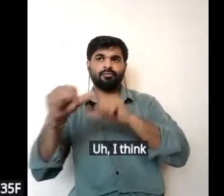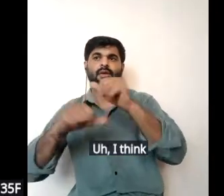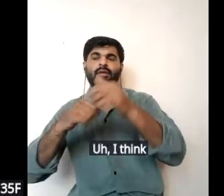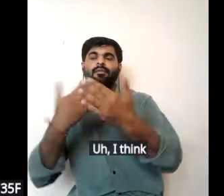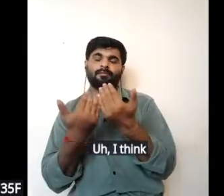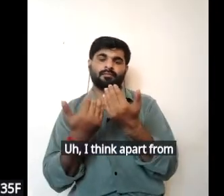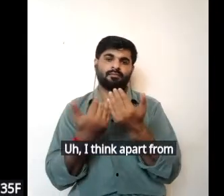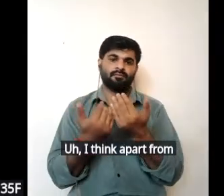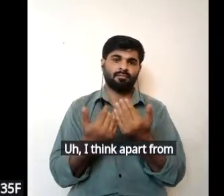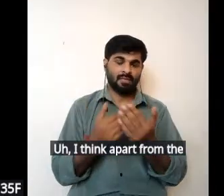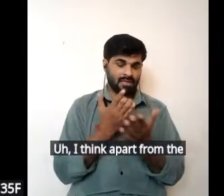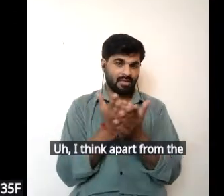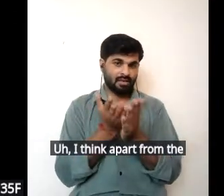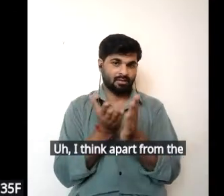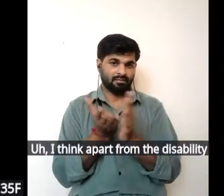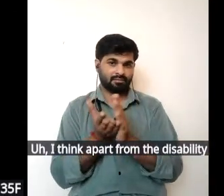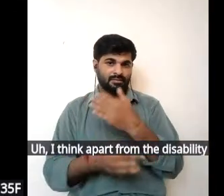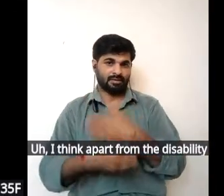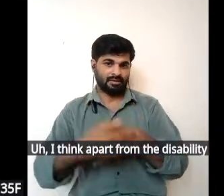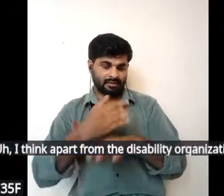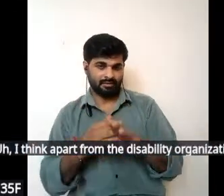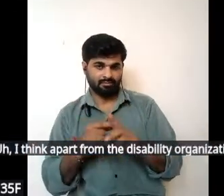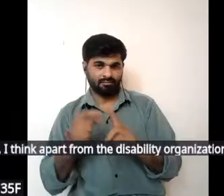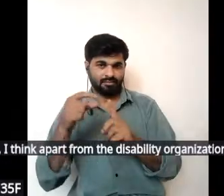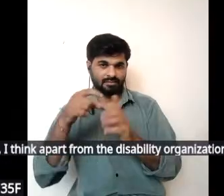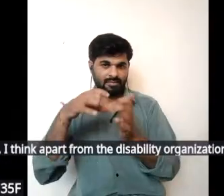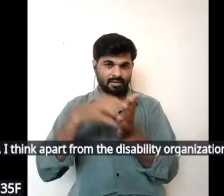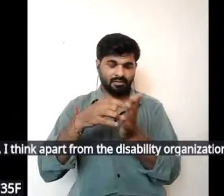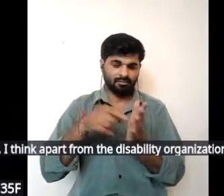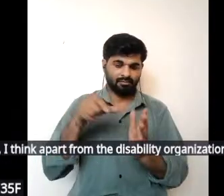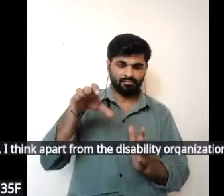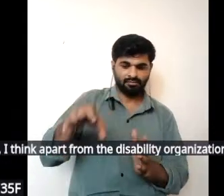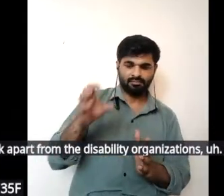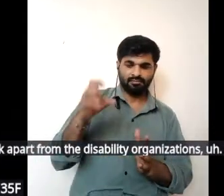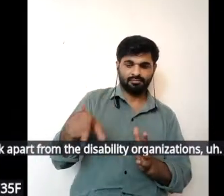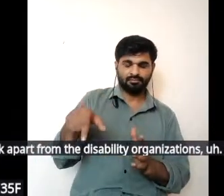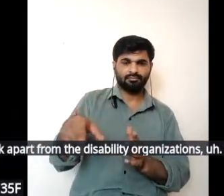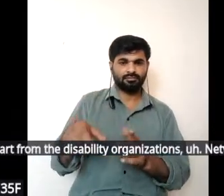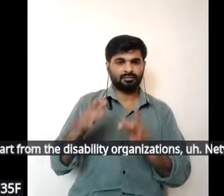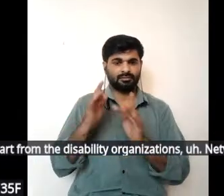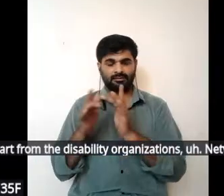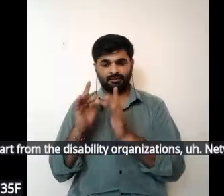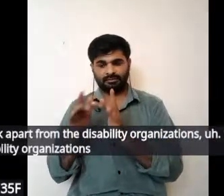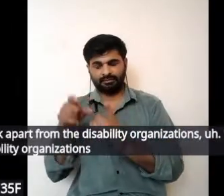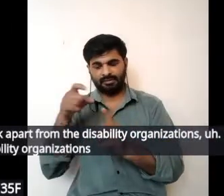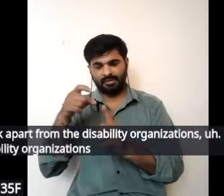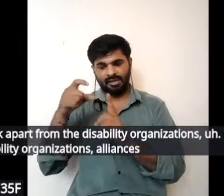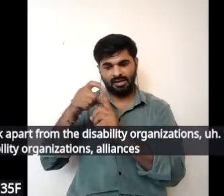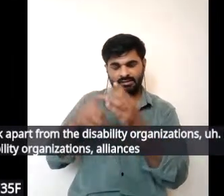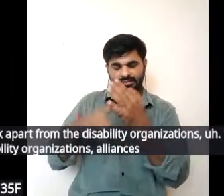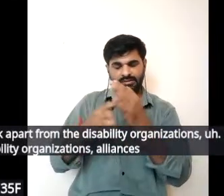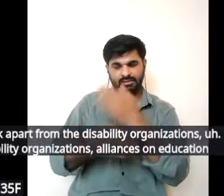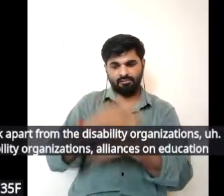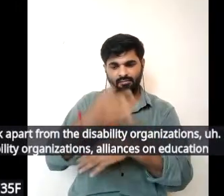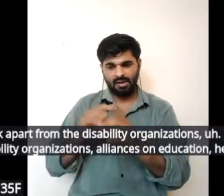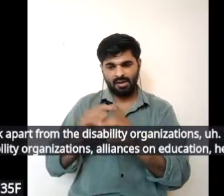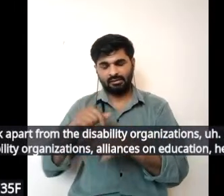apart from the disability organizations, networks of non-disability organizations, alliances on education,